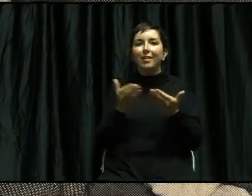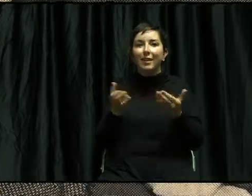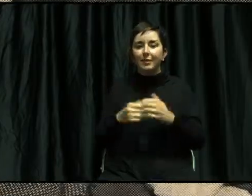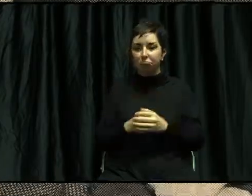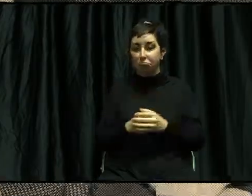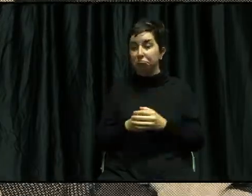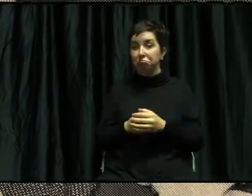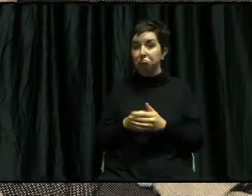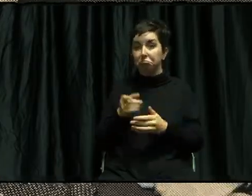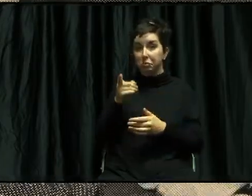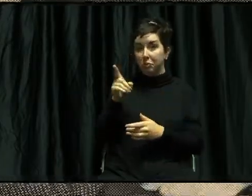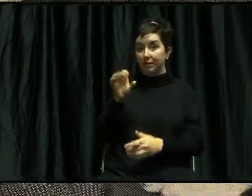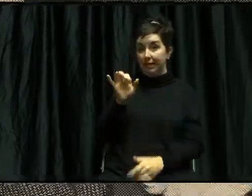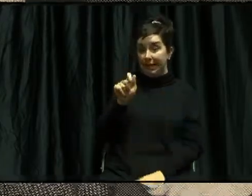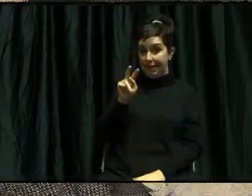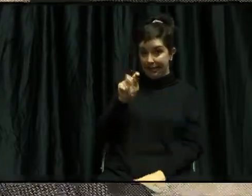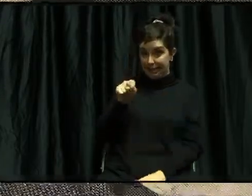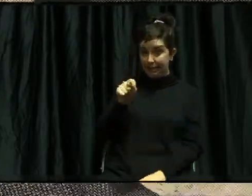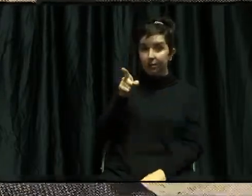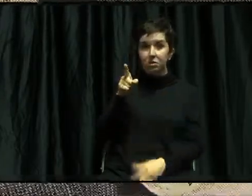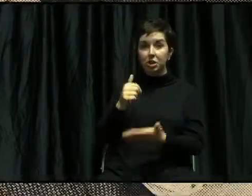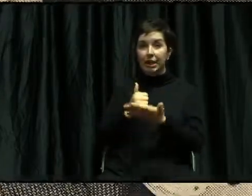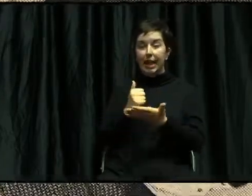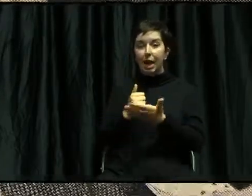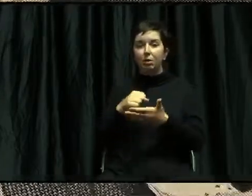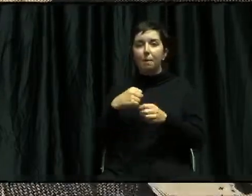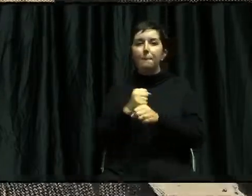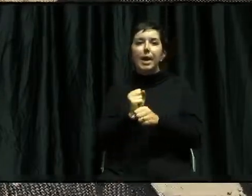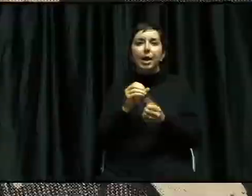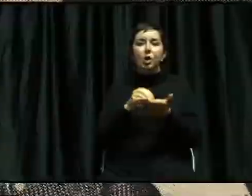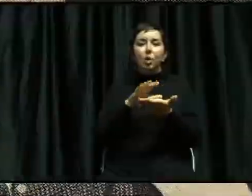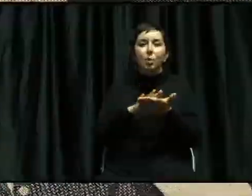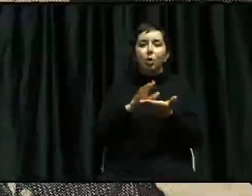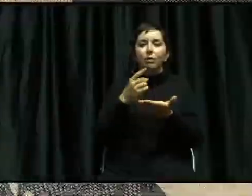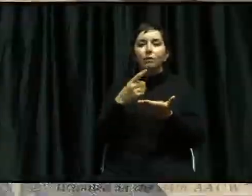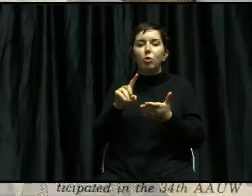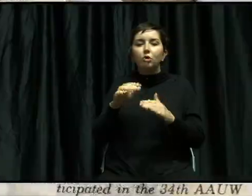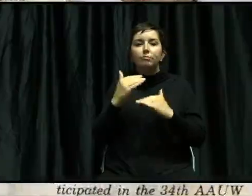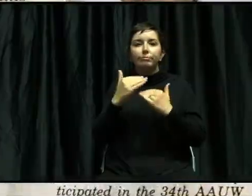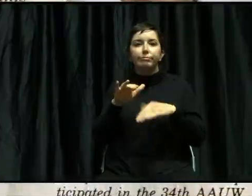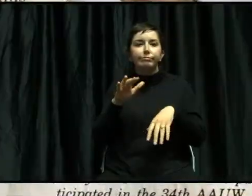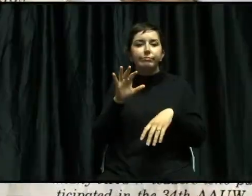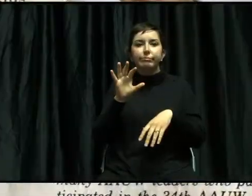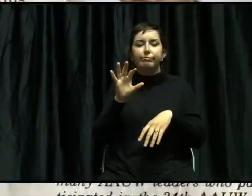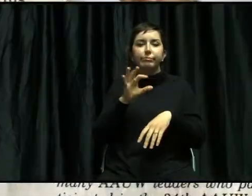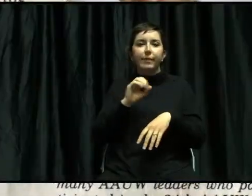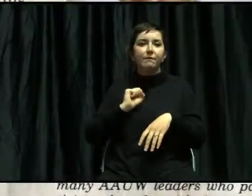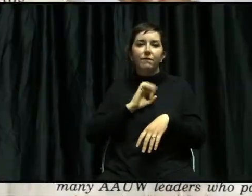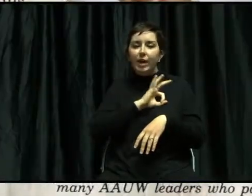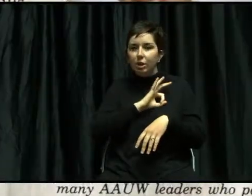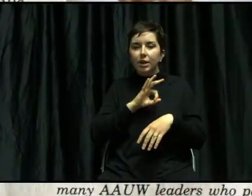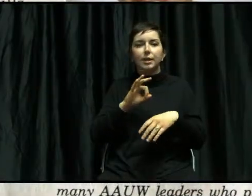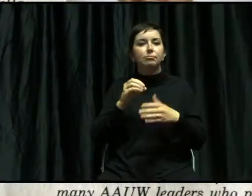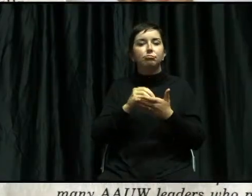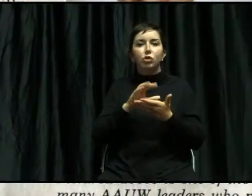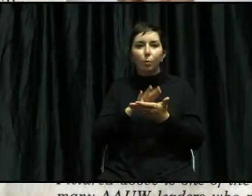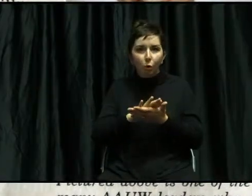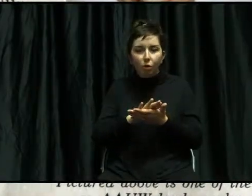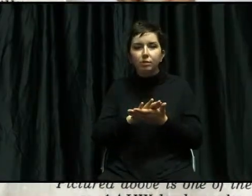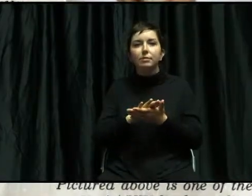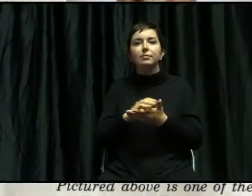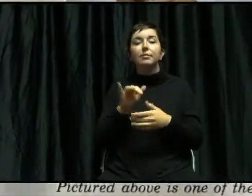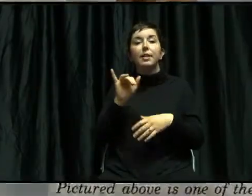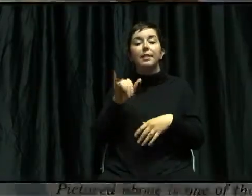Dr. Flint was instrumental in creating a report regarding women faculty positions in Utah, which within 5 years resulted